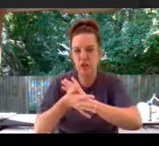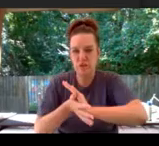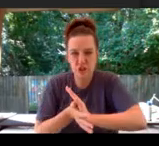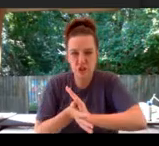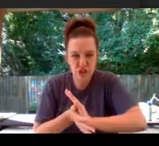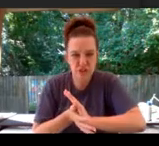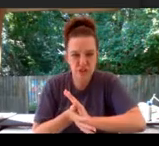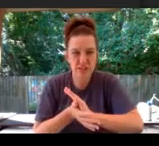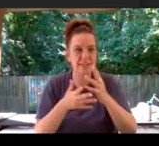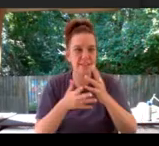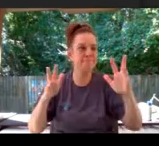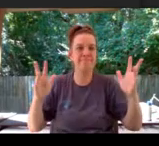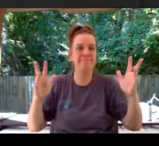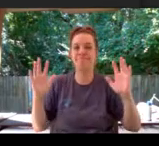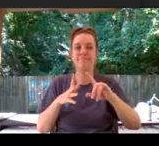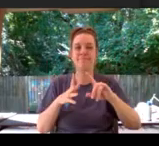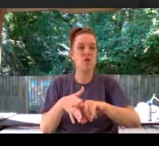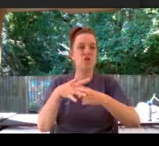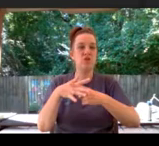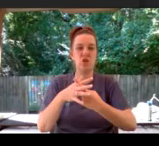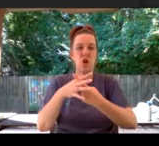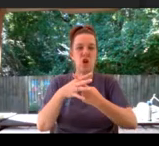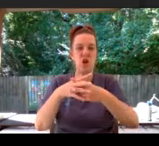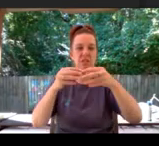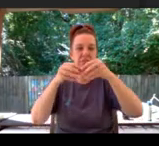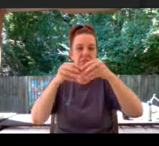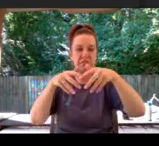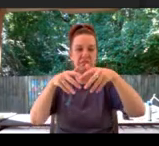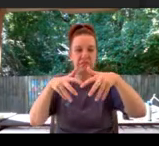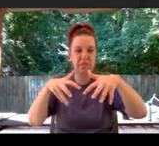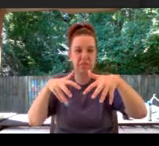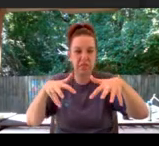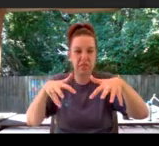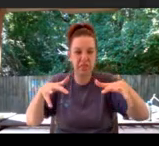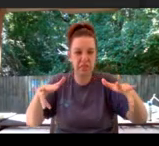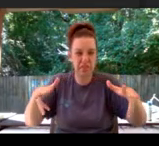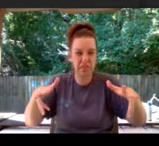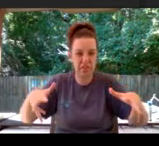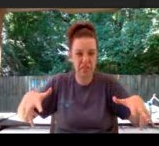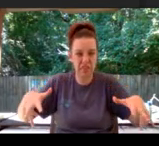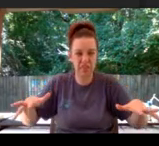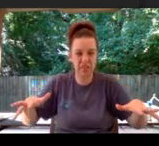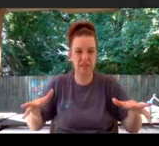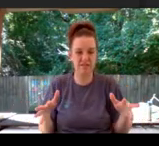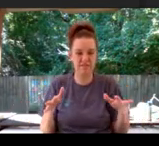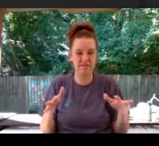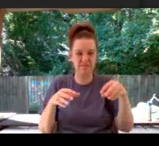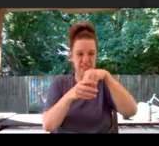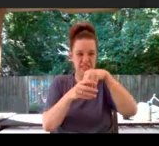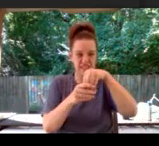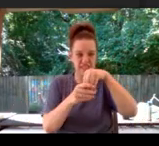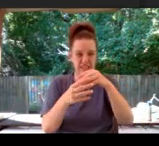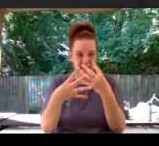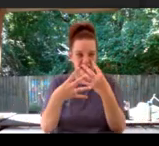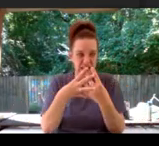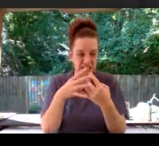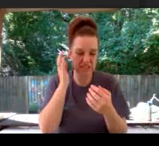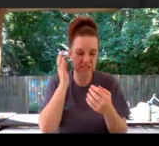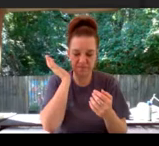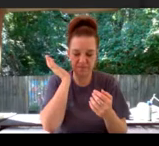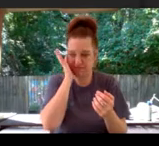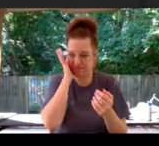begun to melt, running goopily on the cage's metal bottom. It occurred to